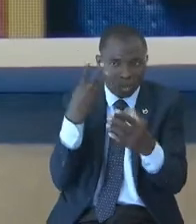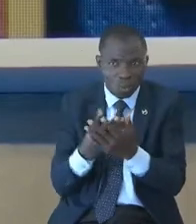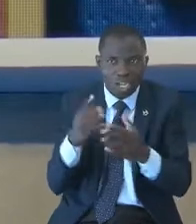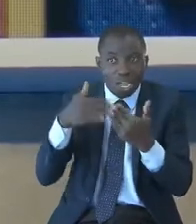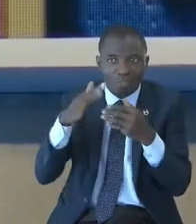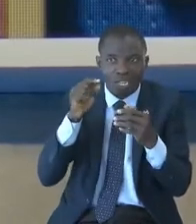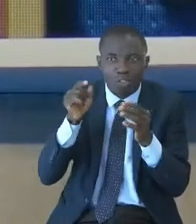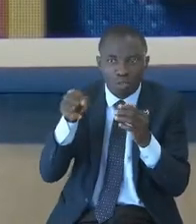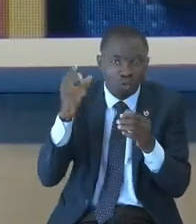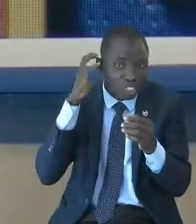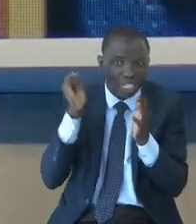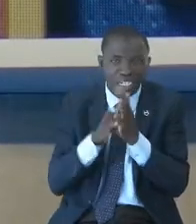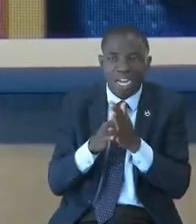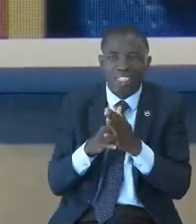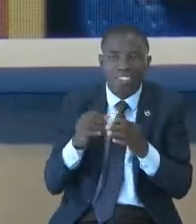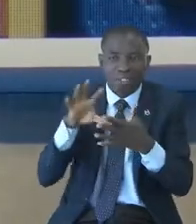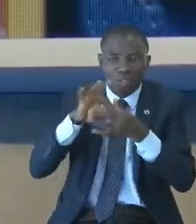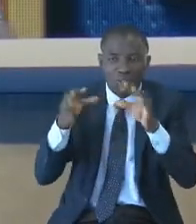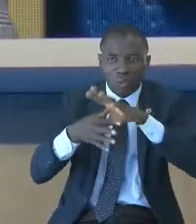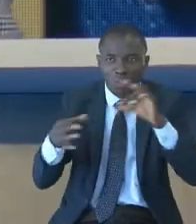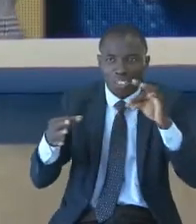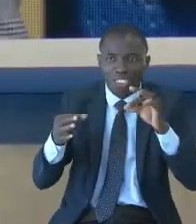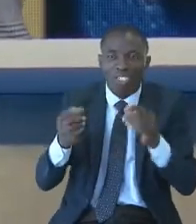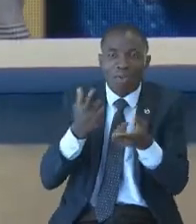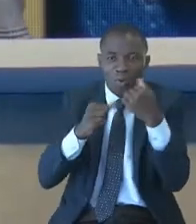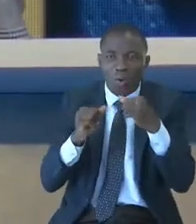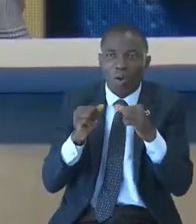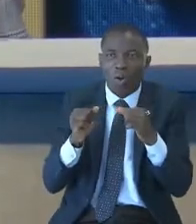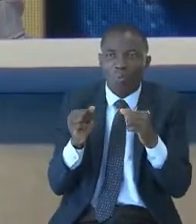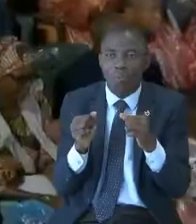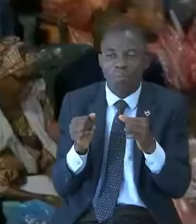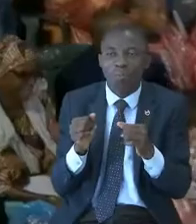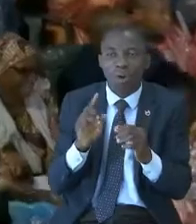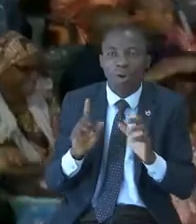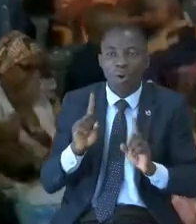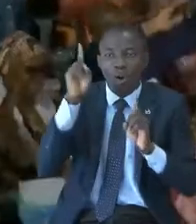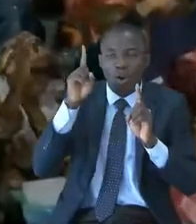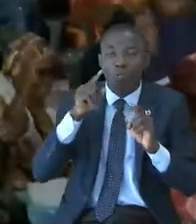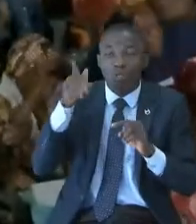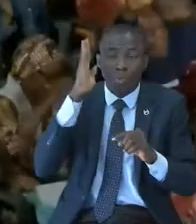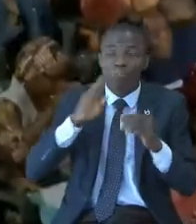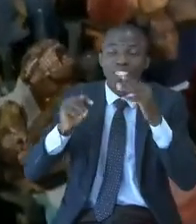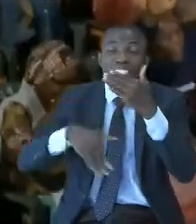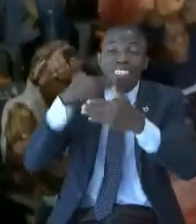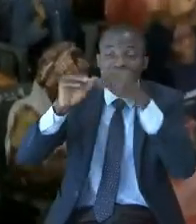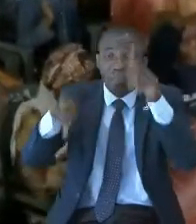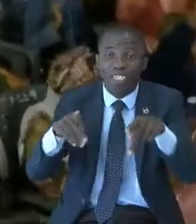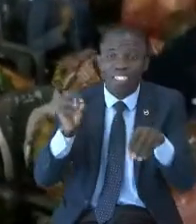hear that story, come online, you will be the next.